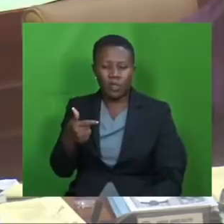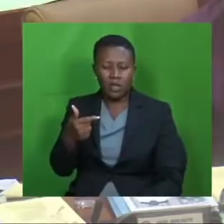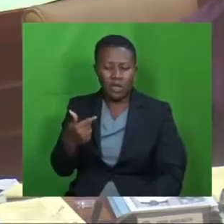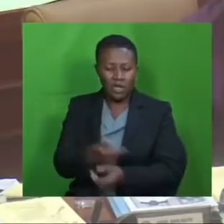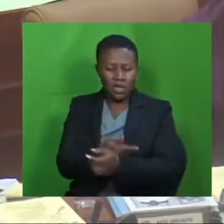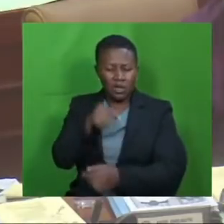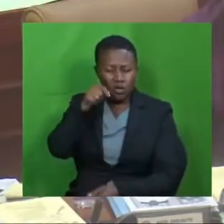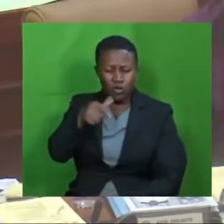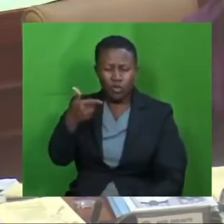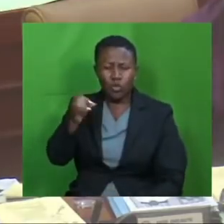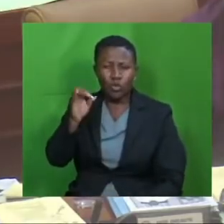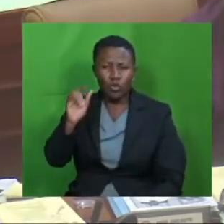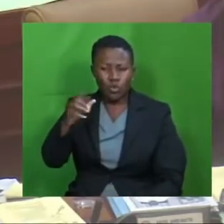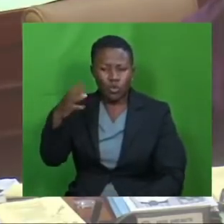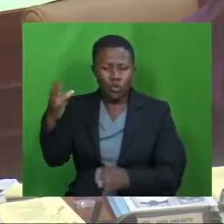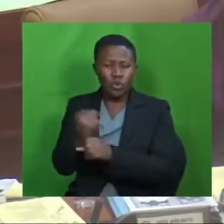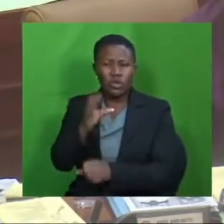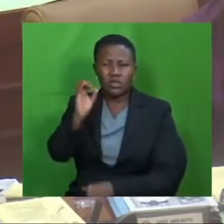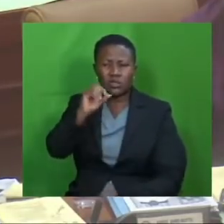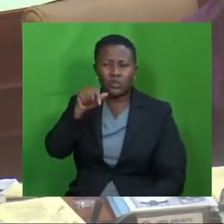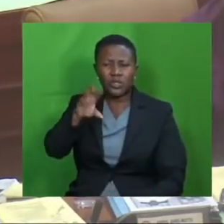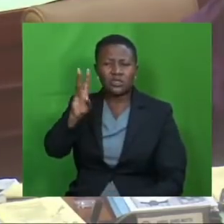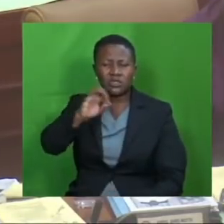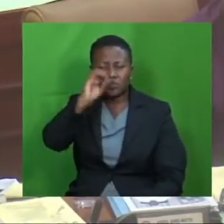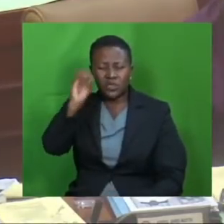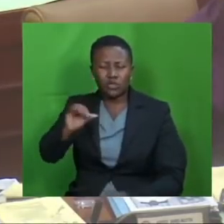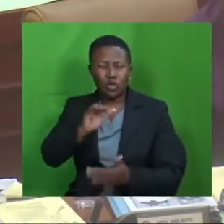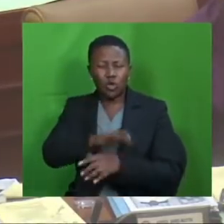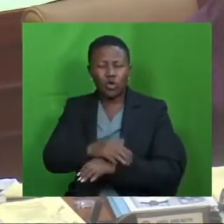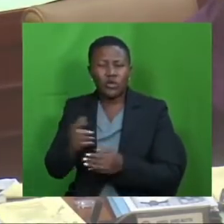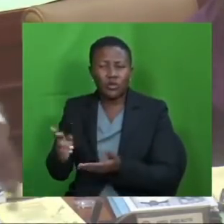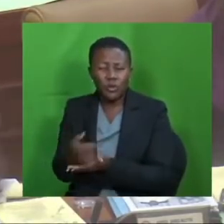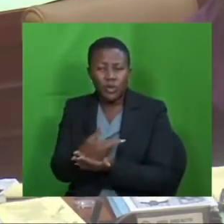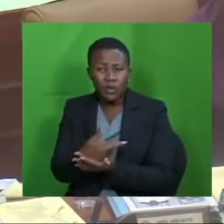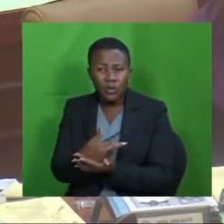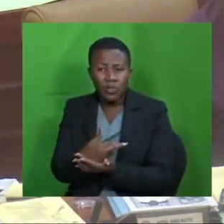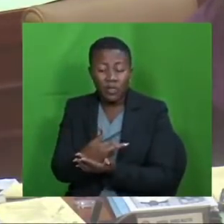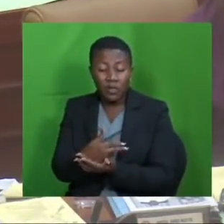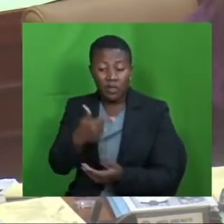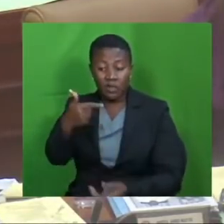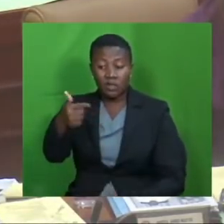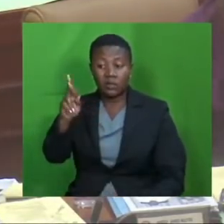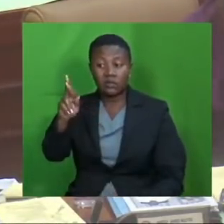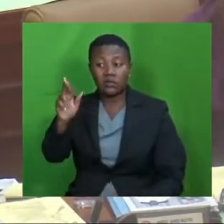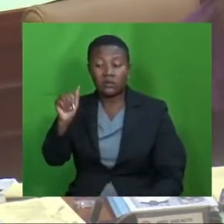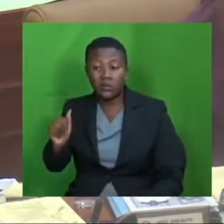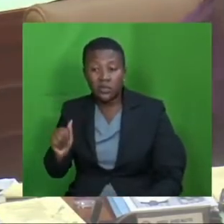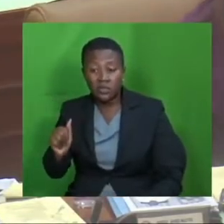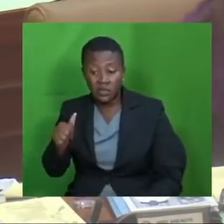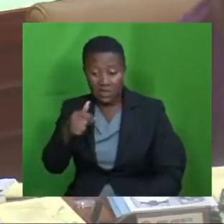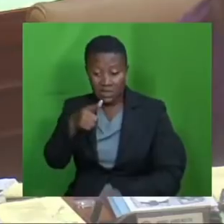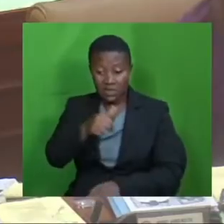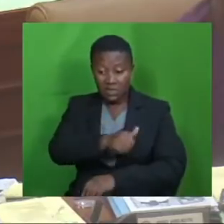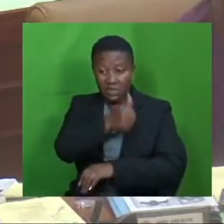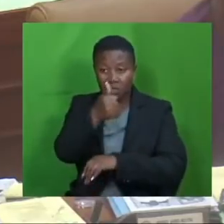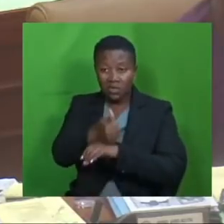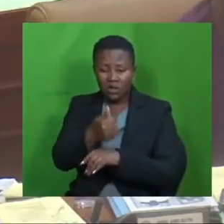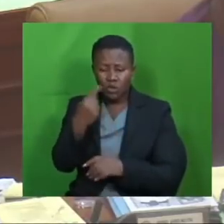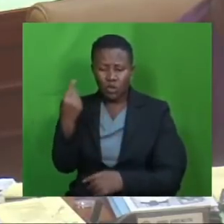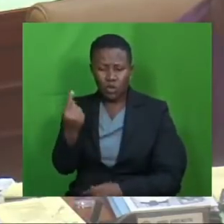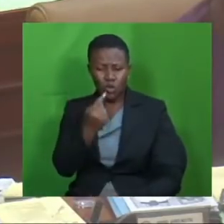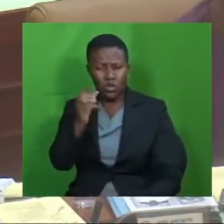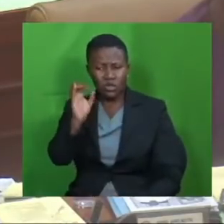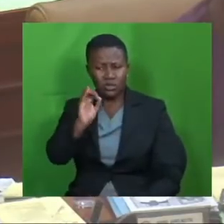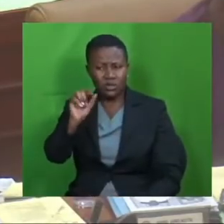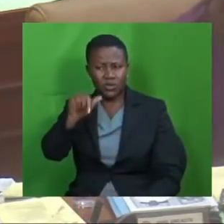take 0.6% of revenue, yet GRA, with all its institutional establishment, takes 0.3%